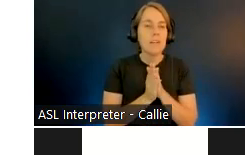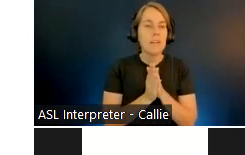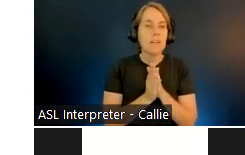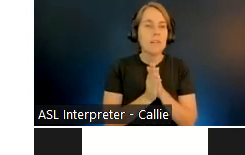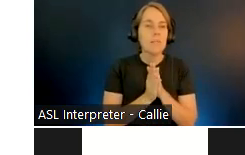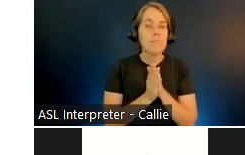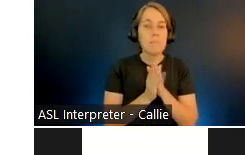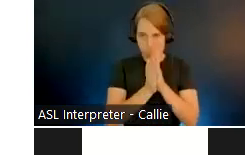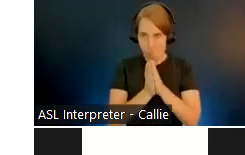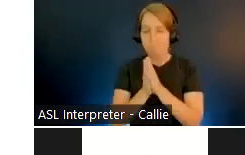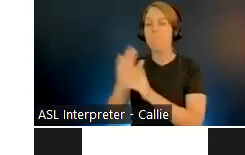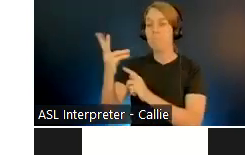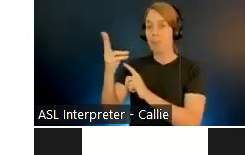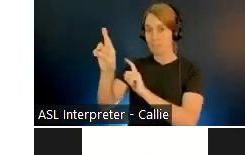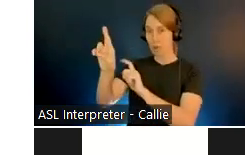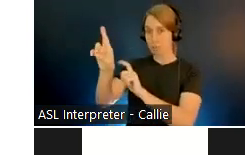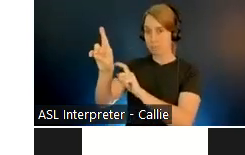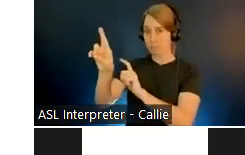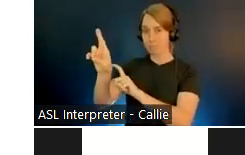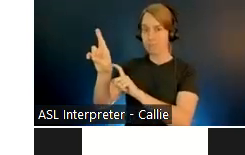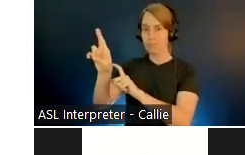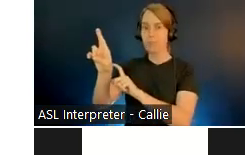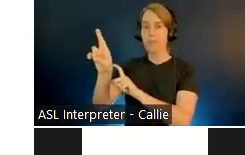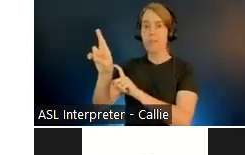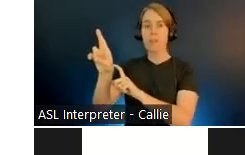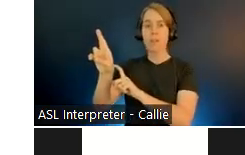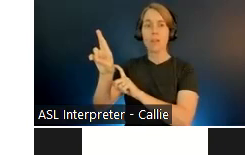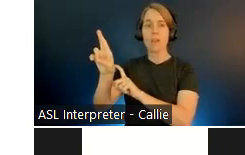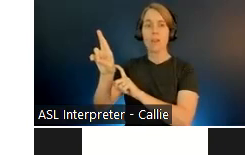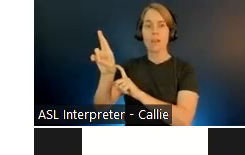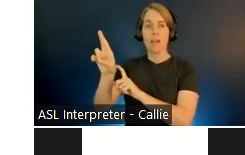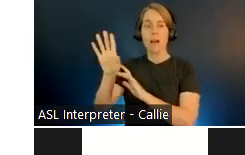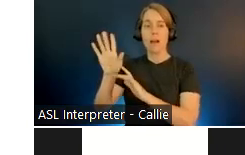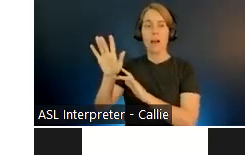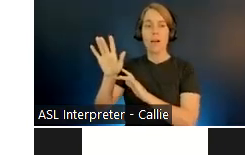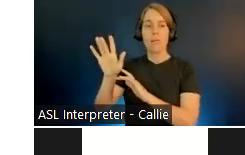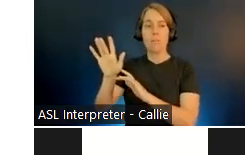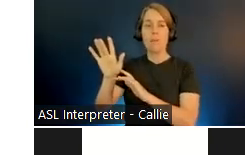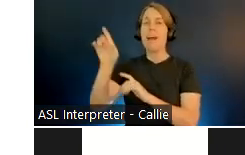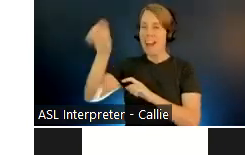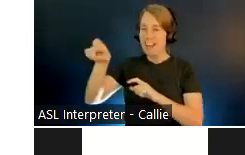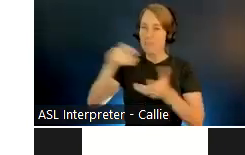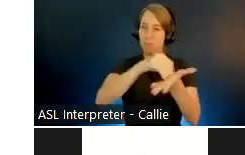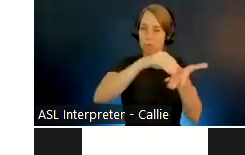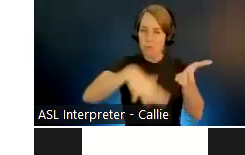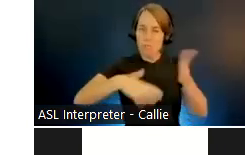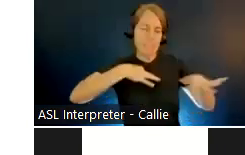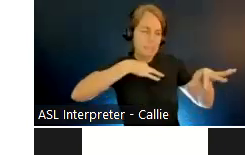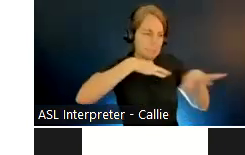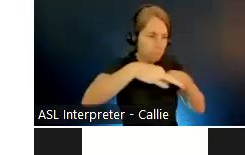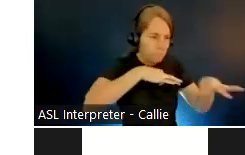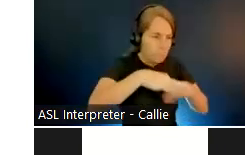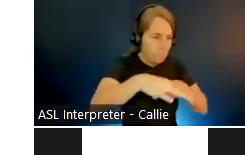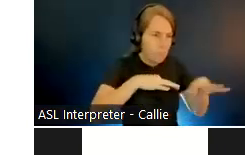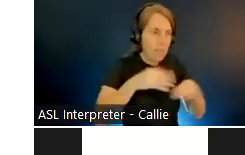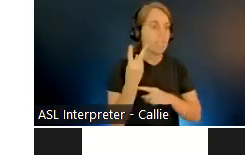VR must inform students about their purpose, the application procedures, eligibility requirements, and